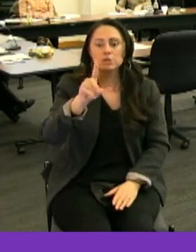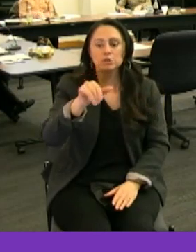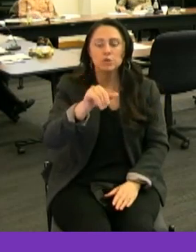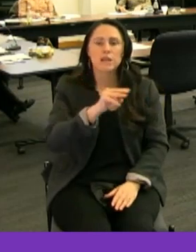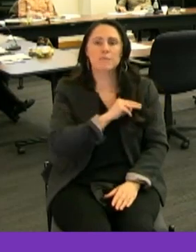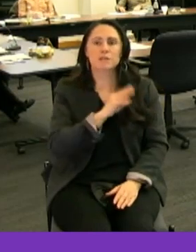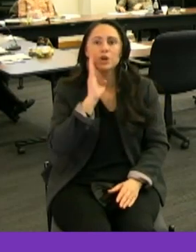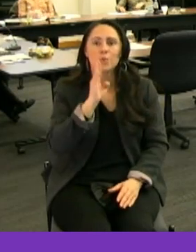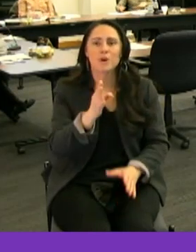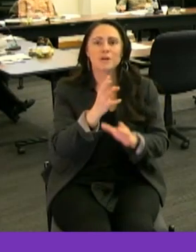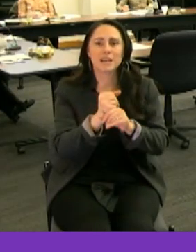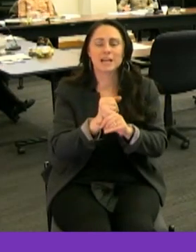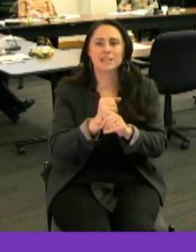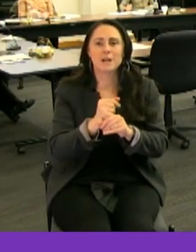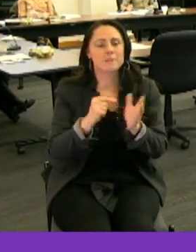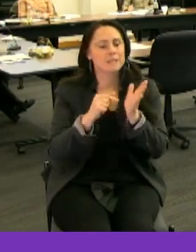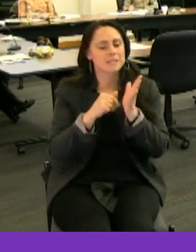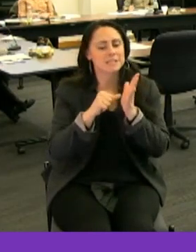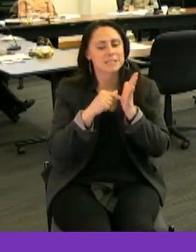the Distinguished Alumni Award.